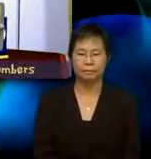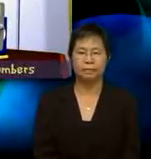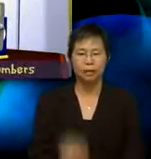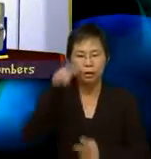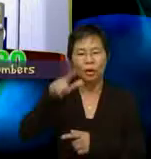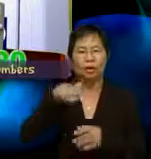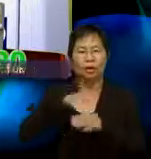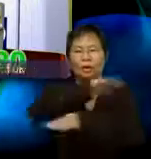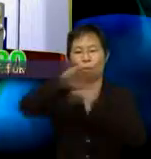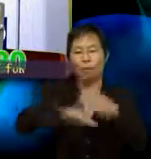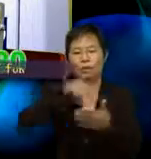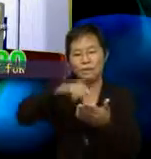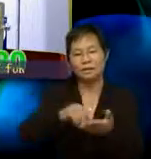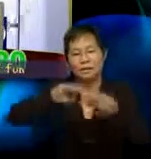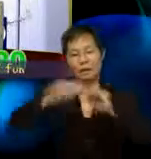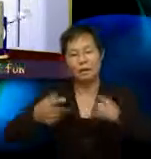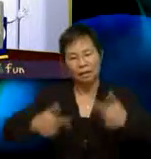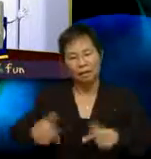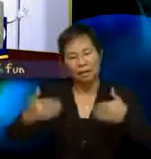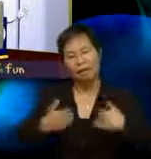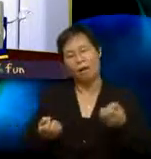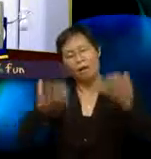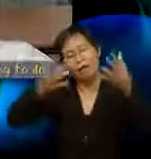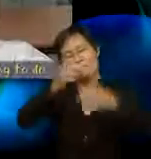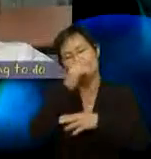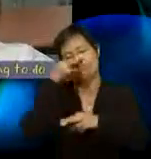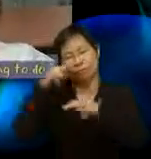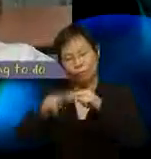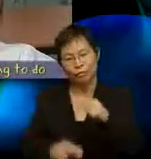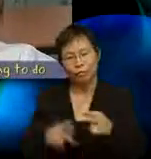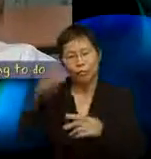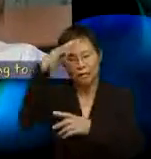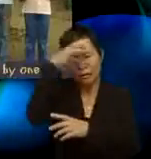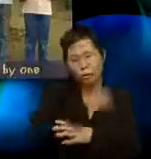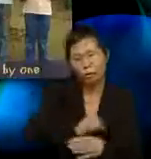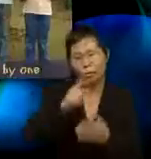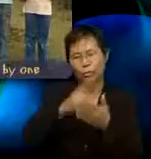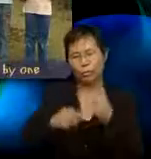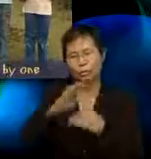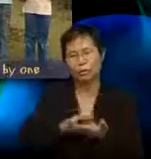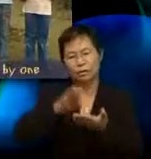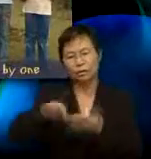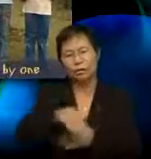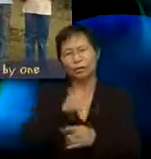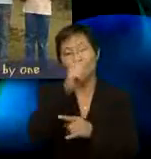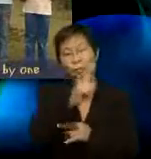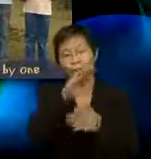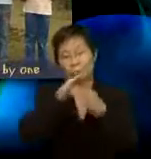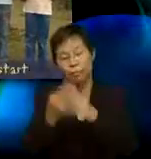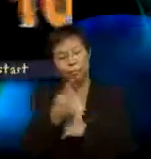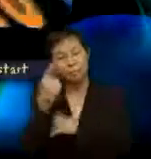Look at all these numbers, let's have lots of fun. Guess what we're going to do? Just count them one by